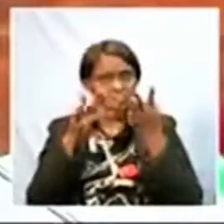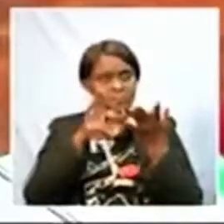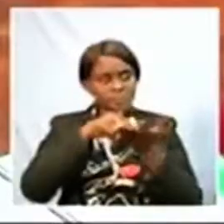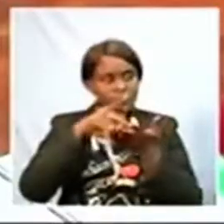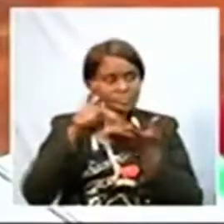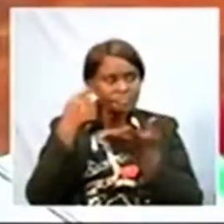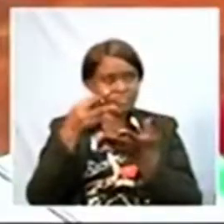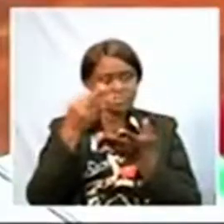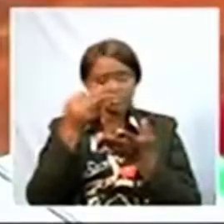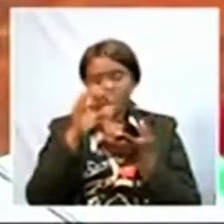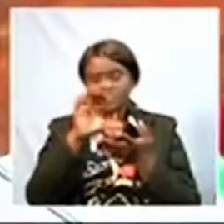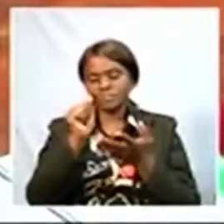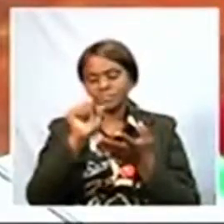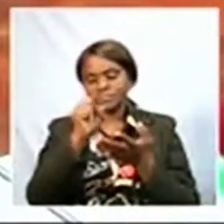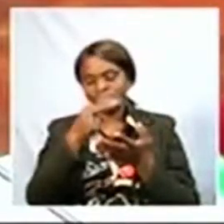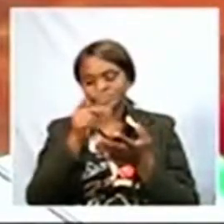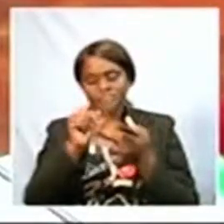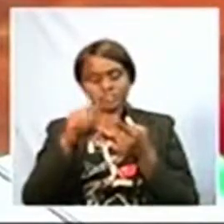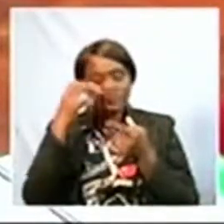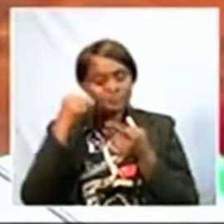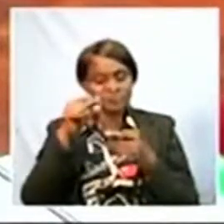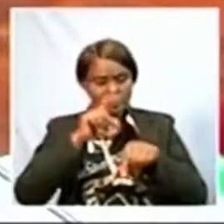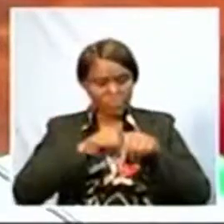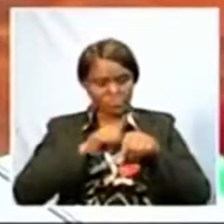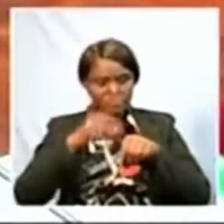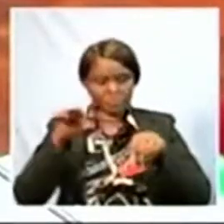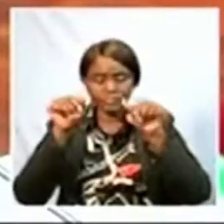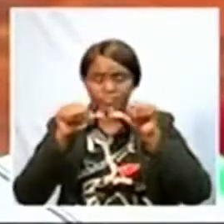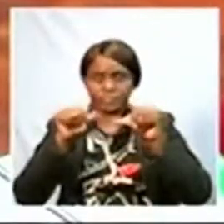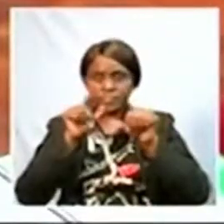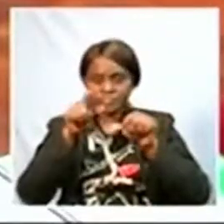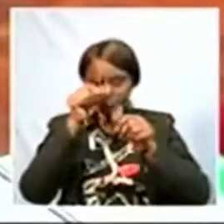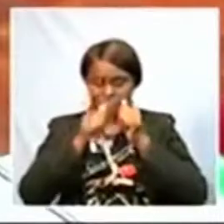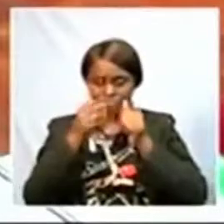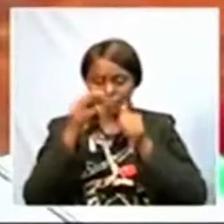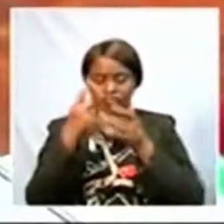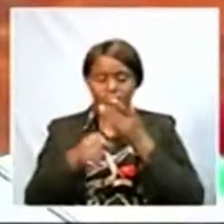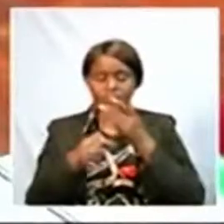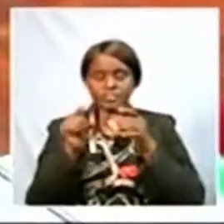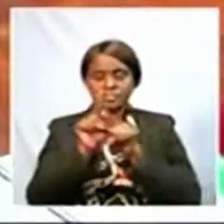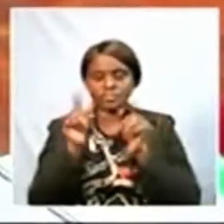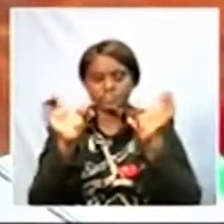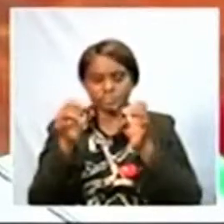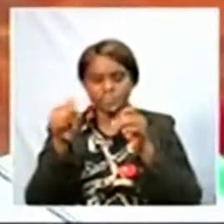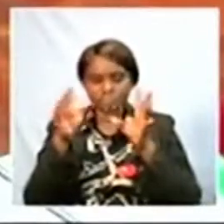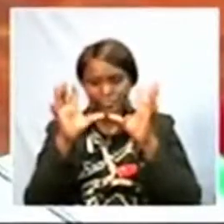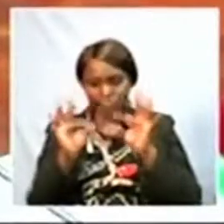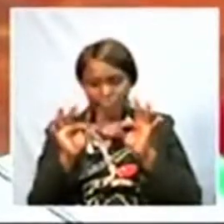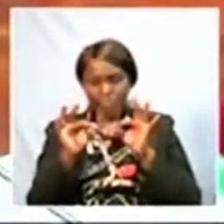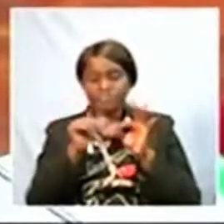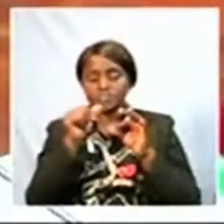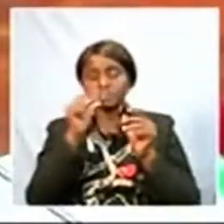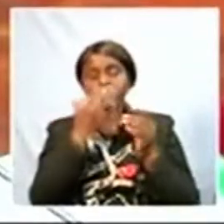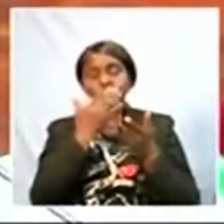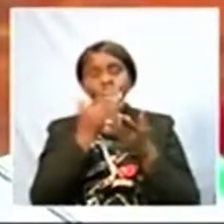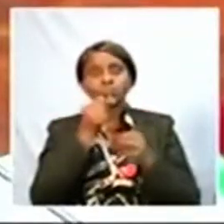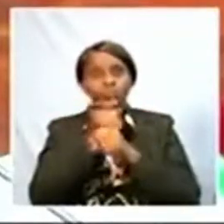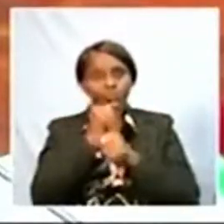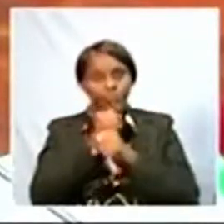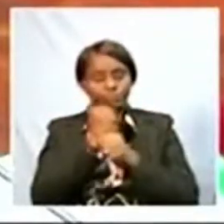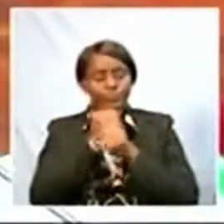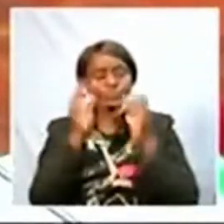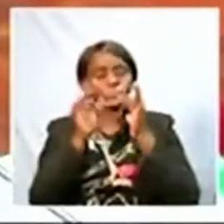of cash to officers as at the time of audit was due to council's accounts not being activated on the